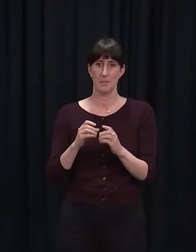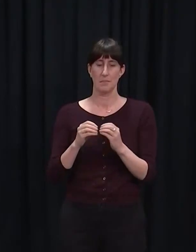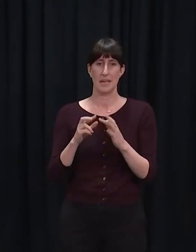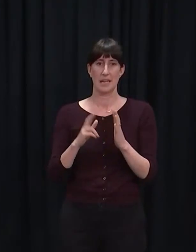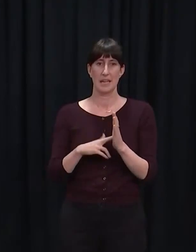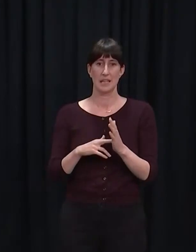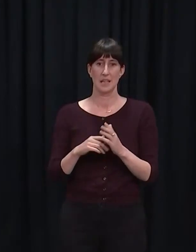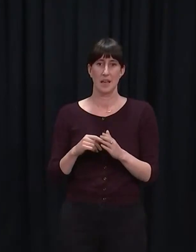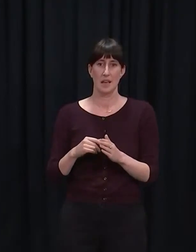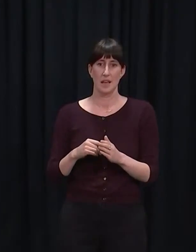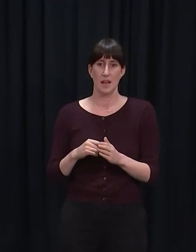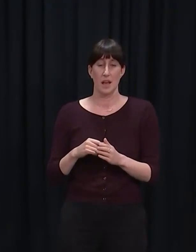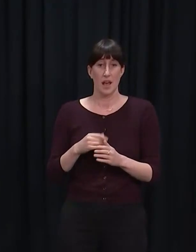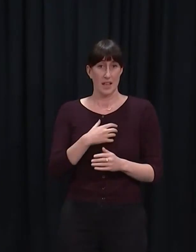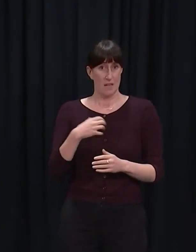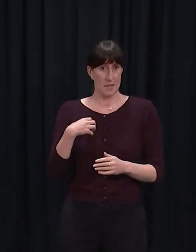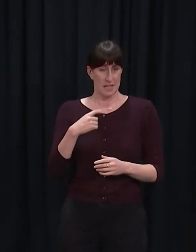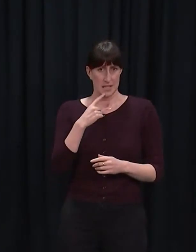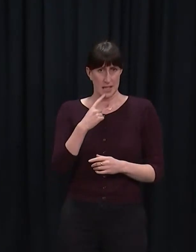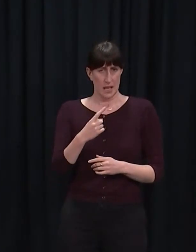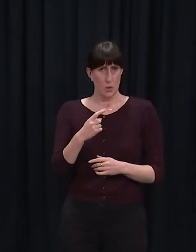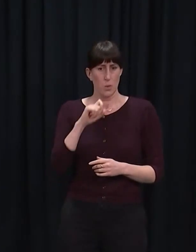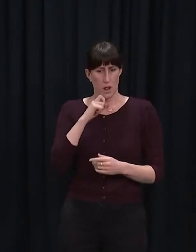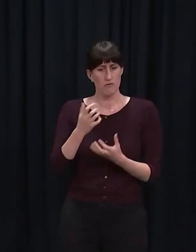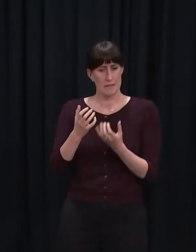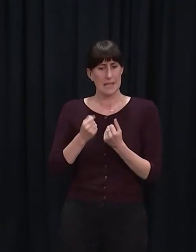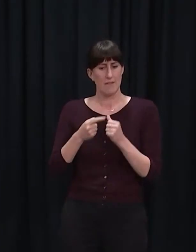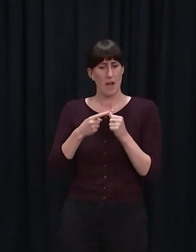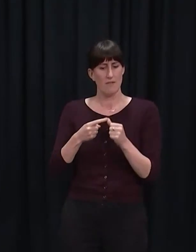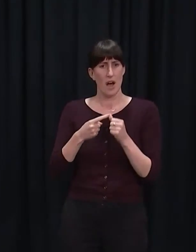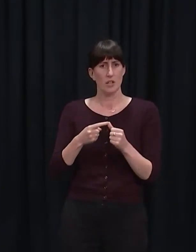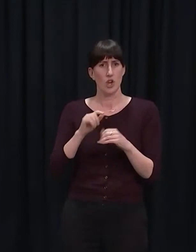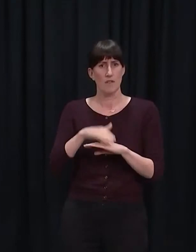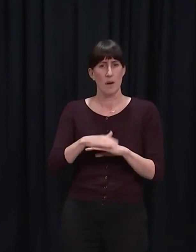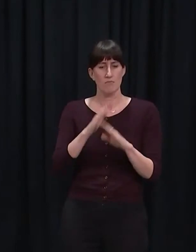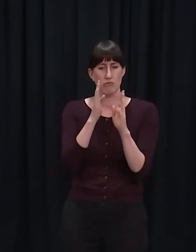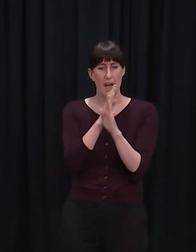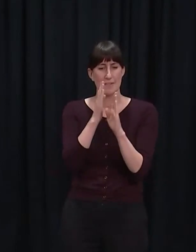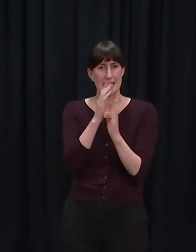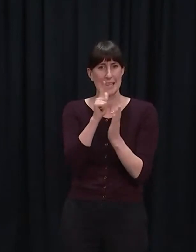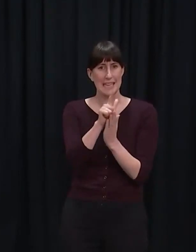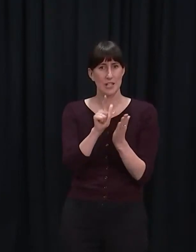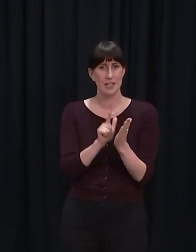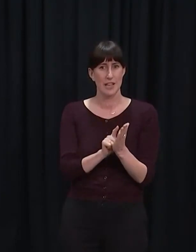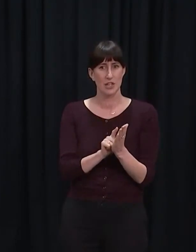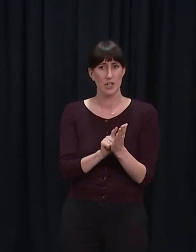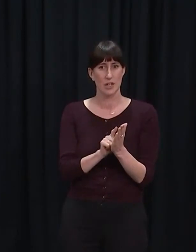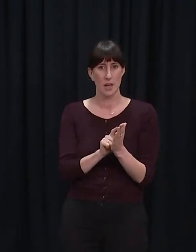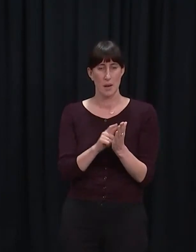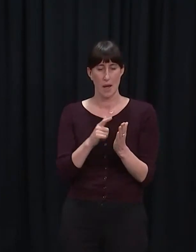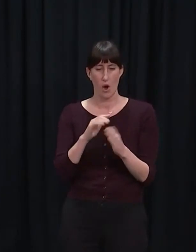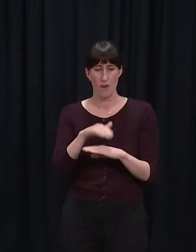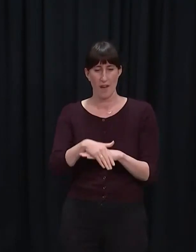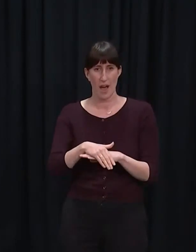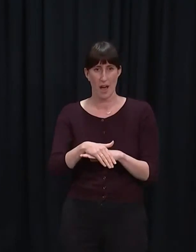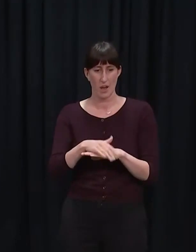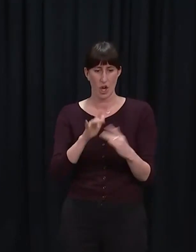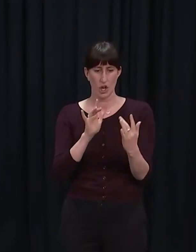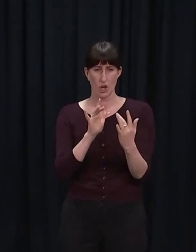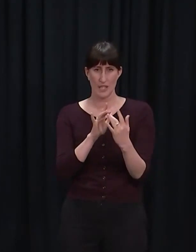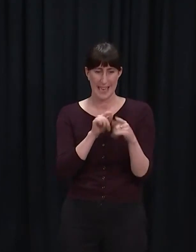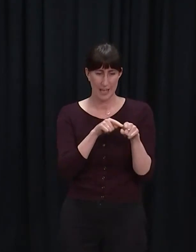more advice around additional privacy legislation to strengthen the protection of people's contact tracing data. Have you received this